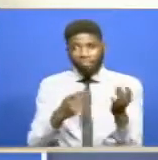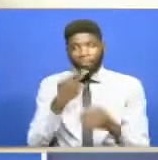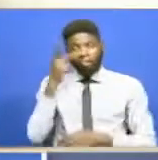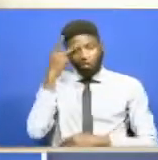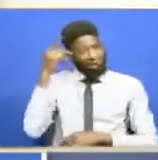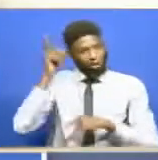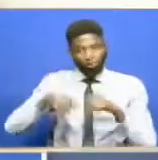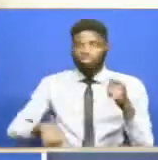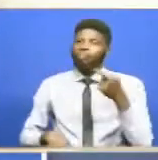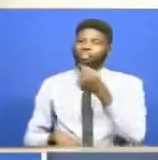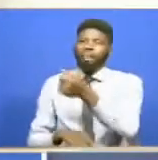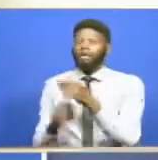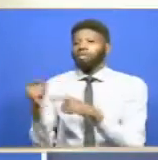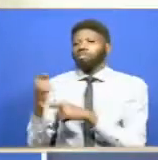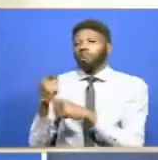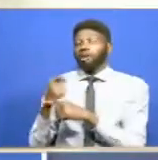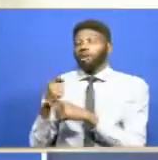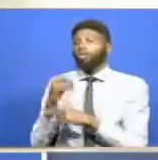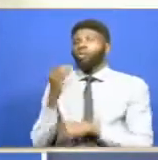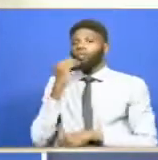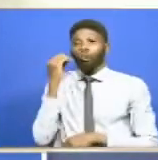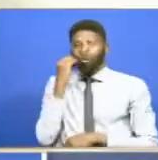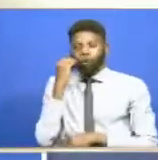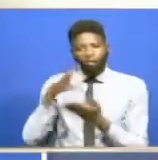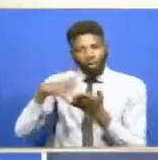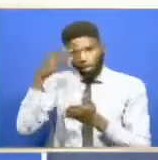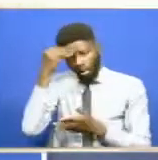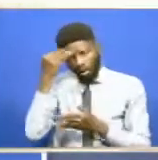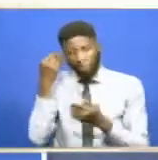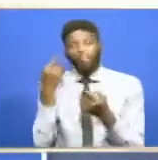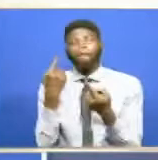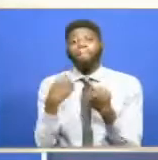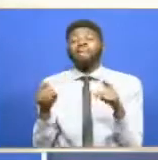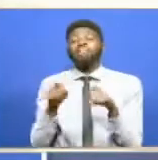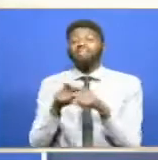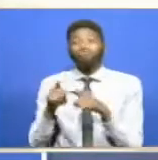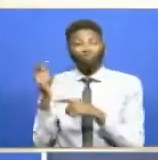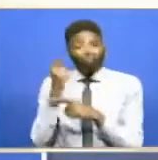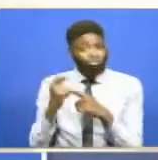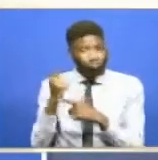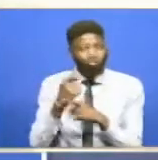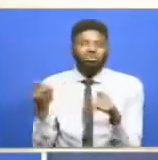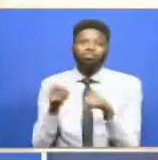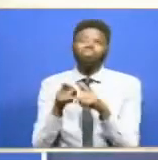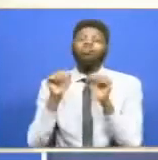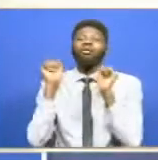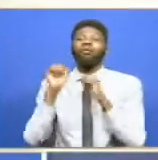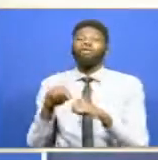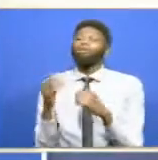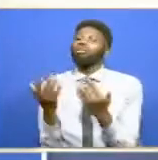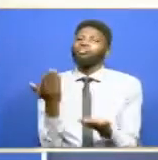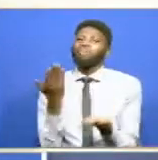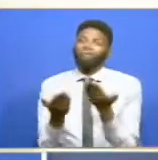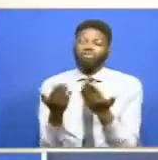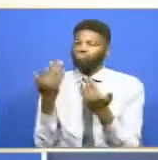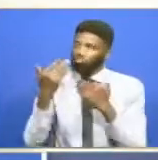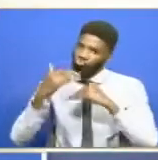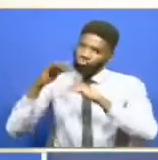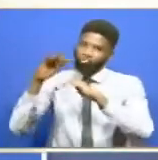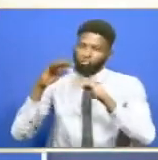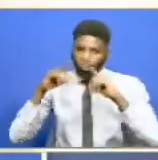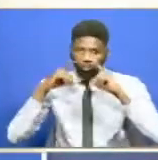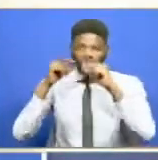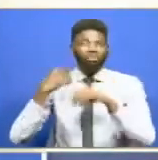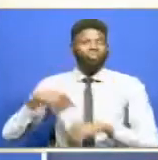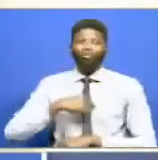their tuition and all stuff. So maybe that the tuition maybe could be limited, and they could say that we'll